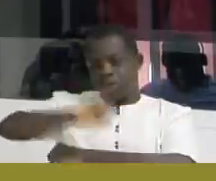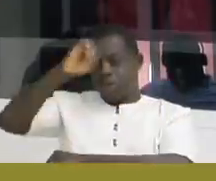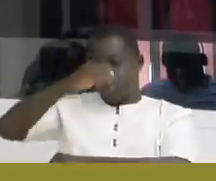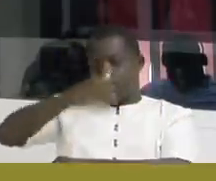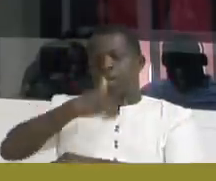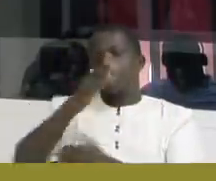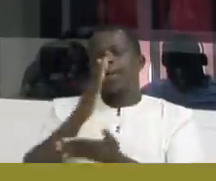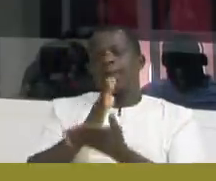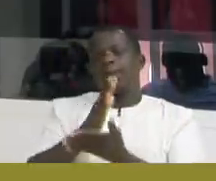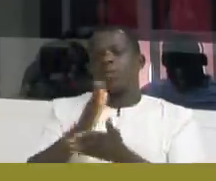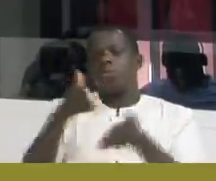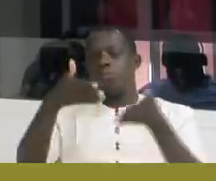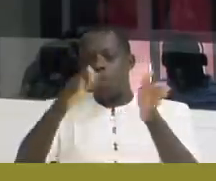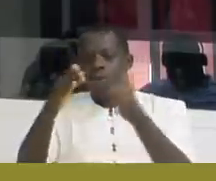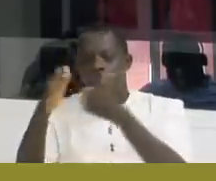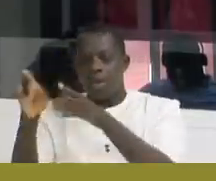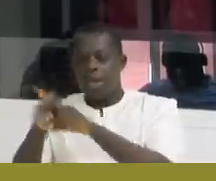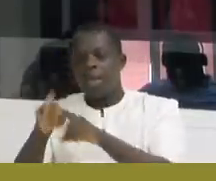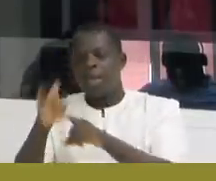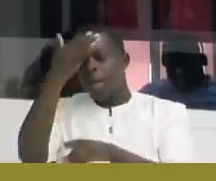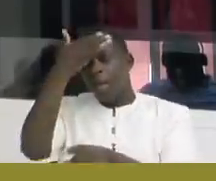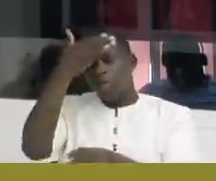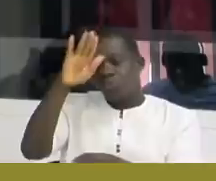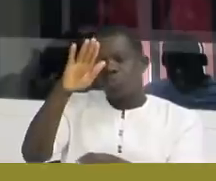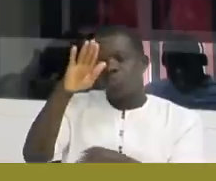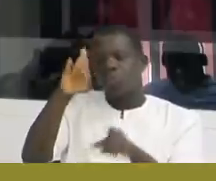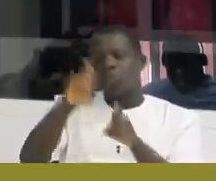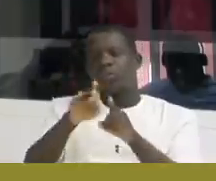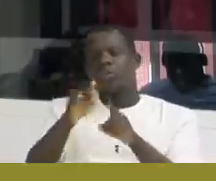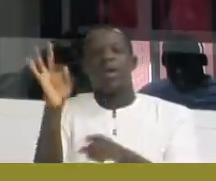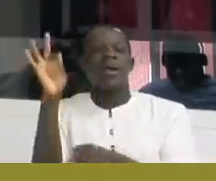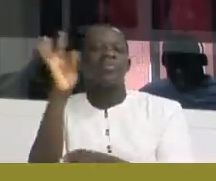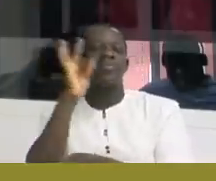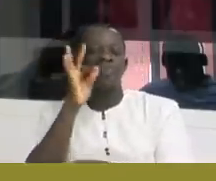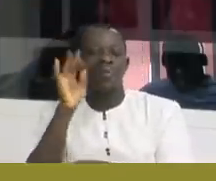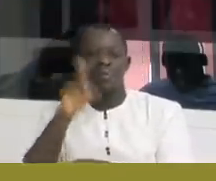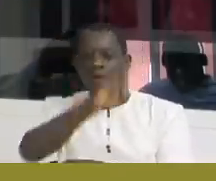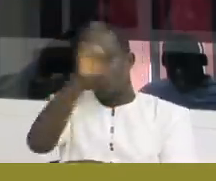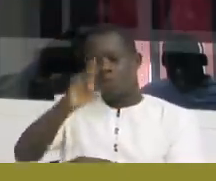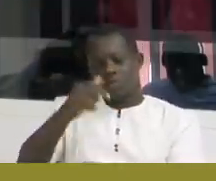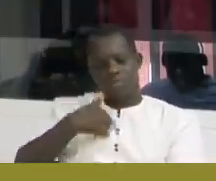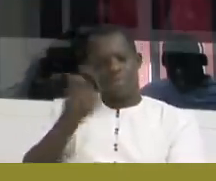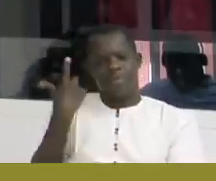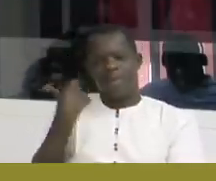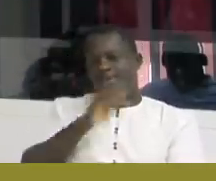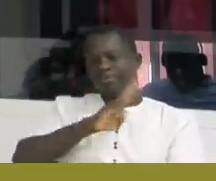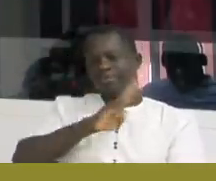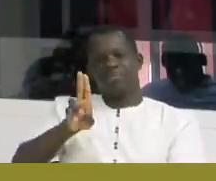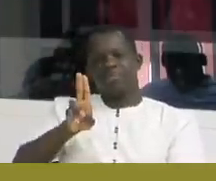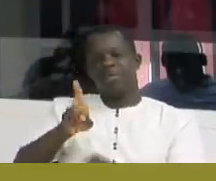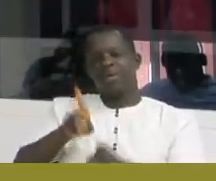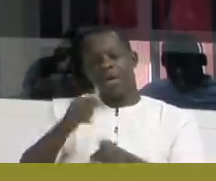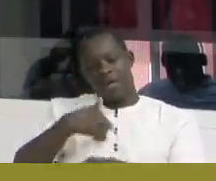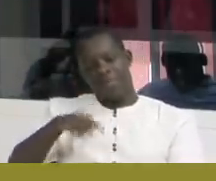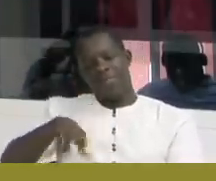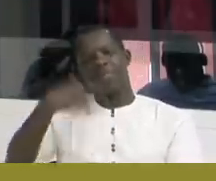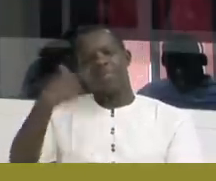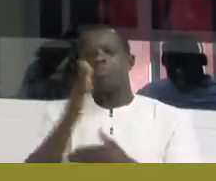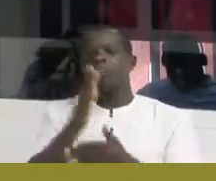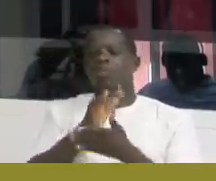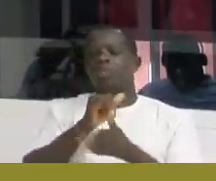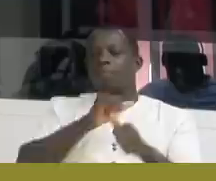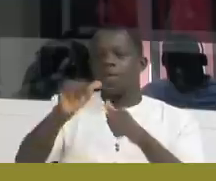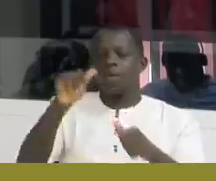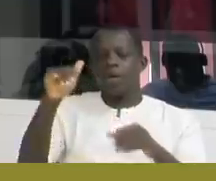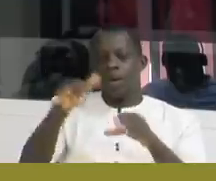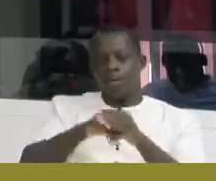have. But the manner in which he responded, I didn't like. And so I felt that I needed to put